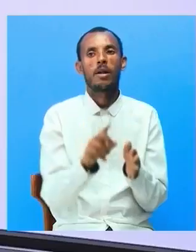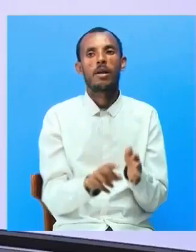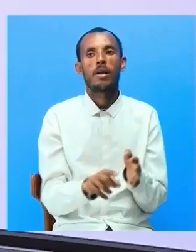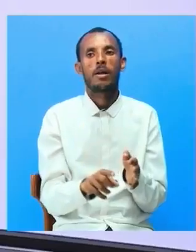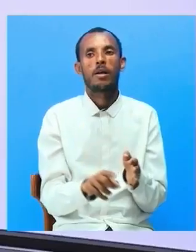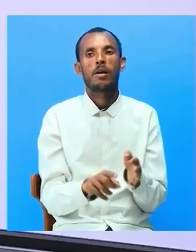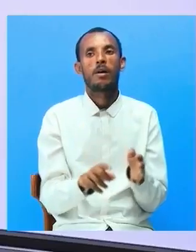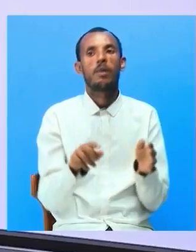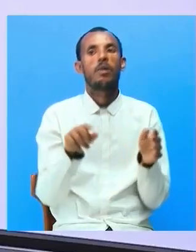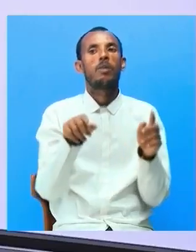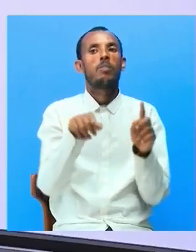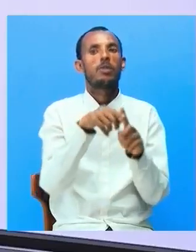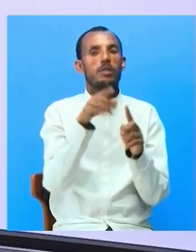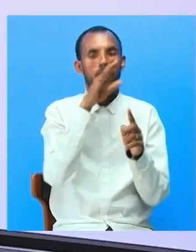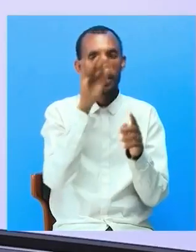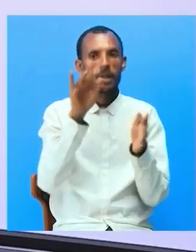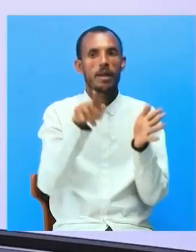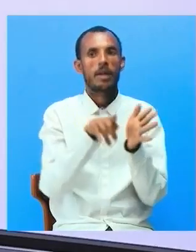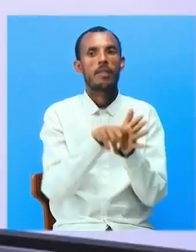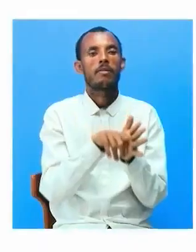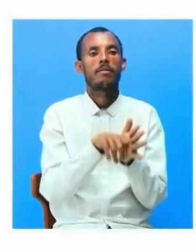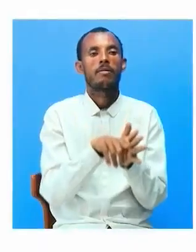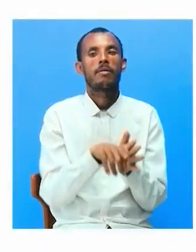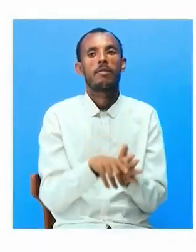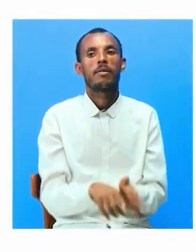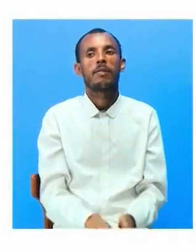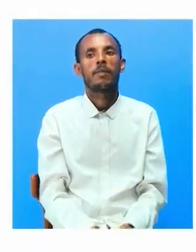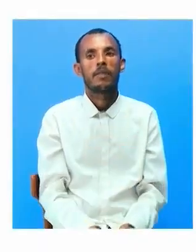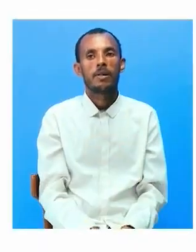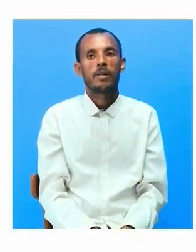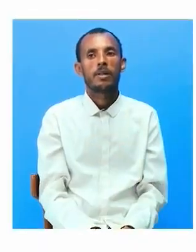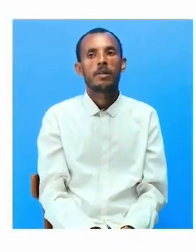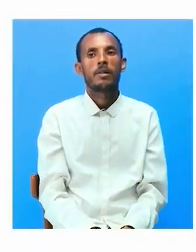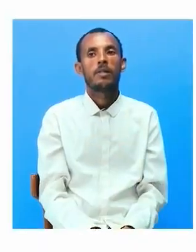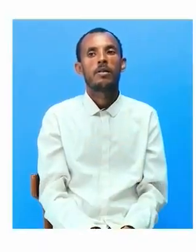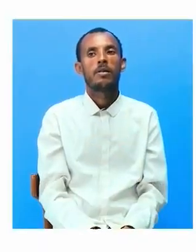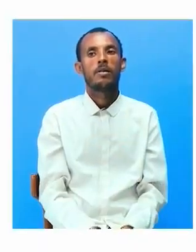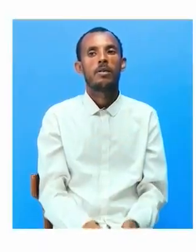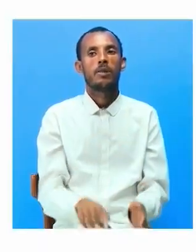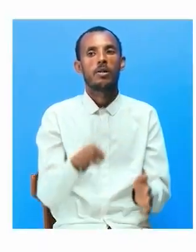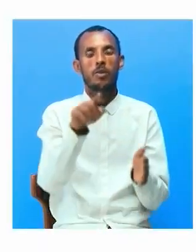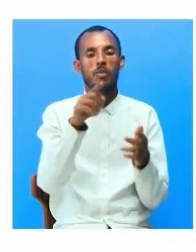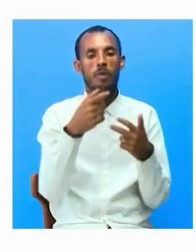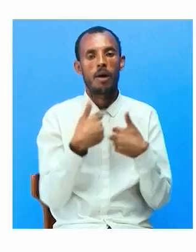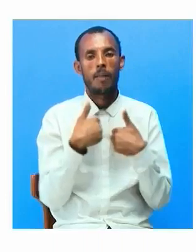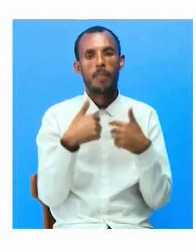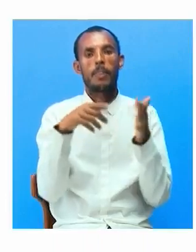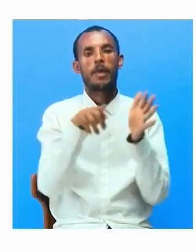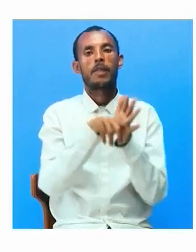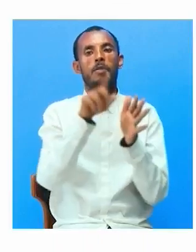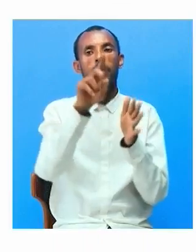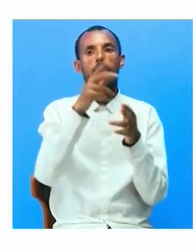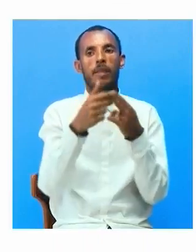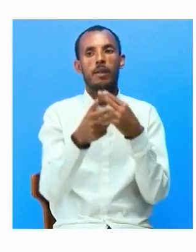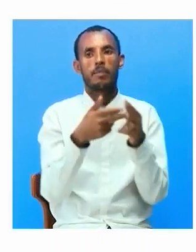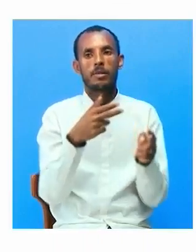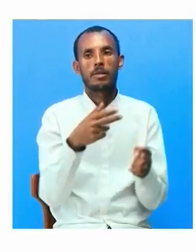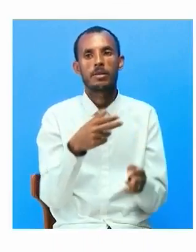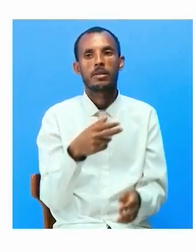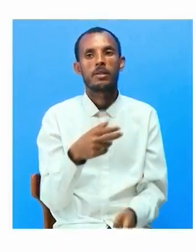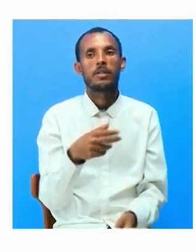positive and negative. The product is it is negative. So you'll have minus 1 times, again here it